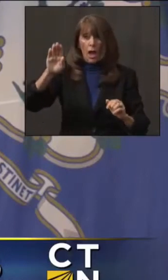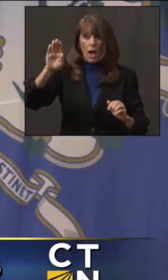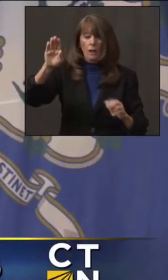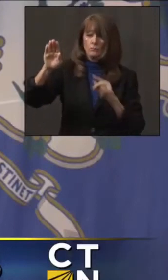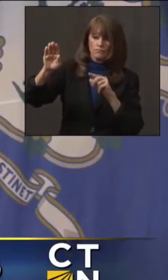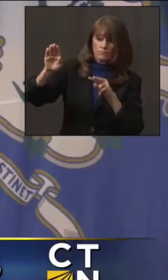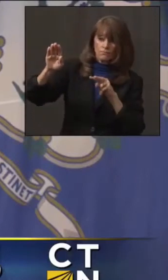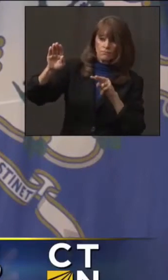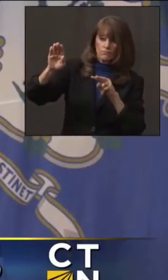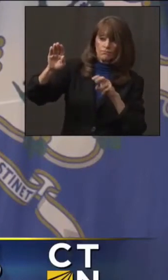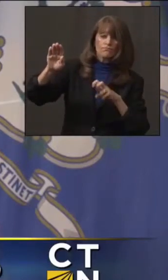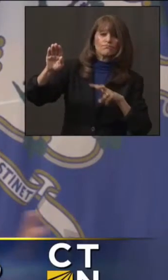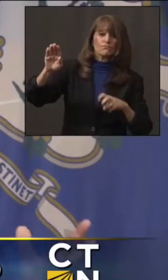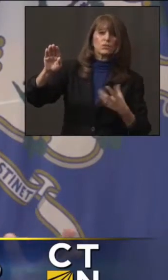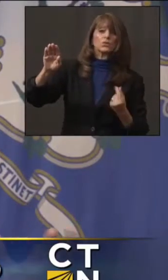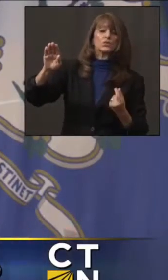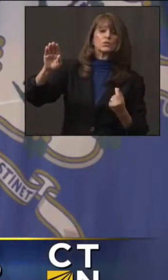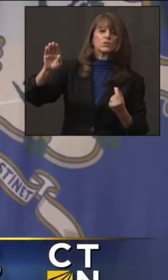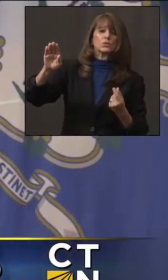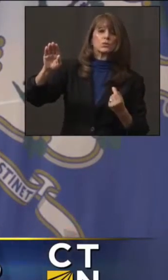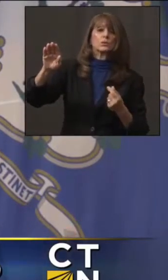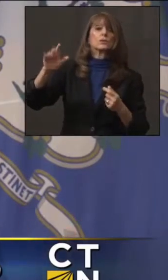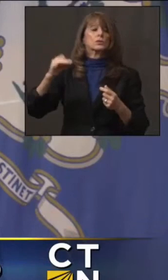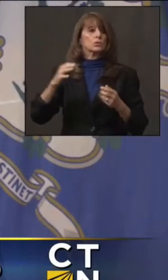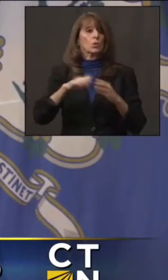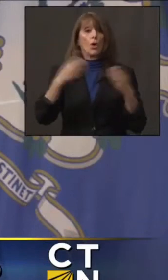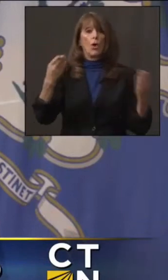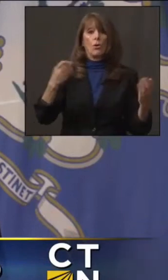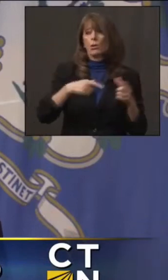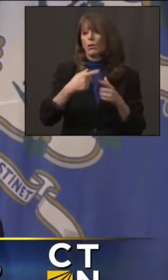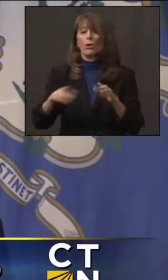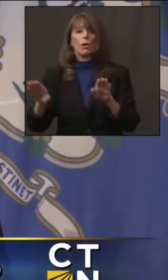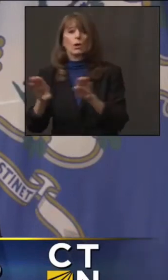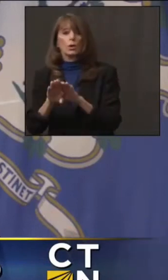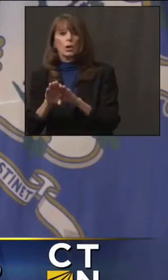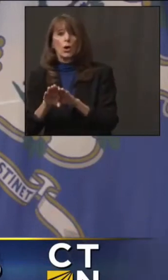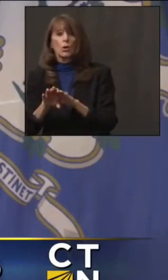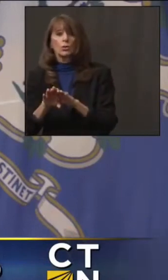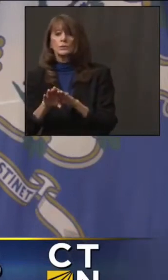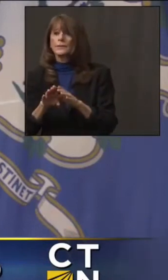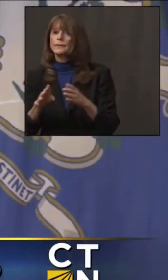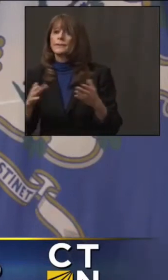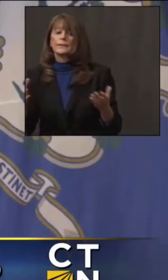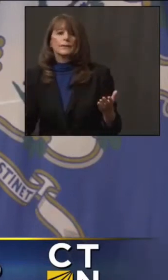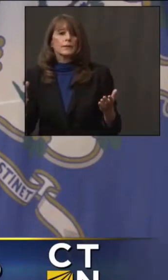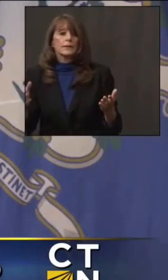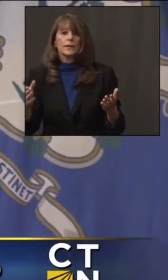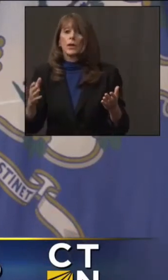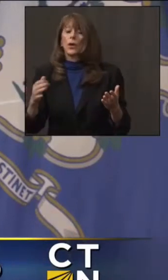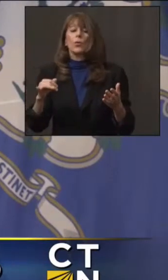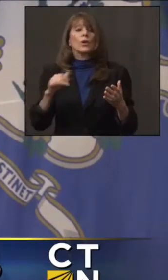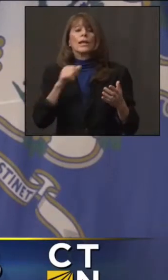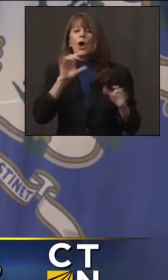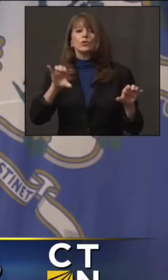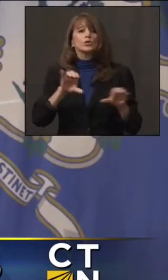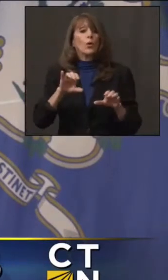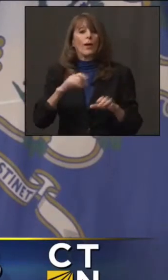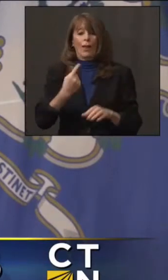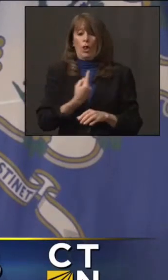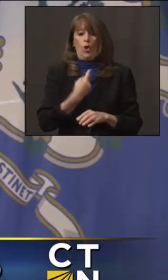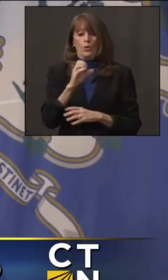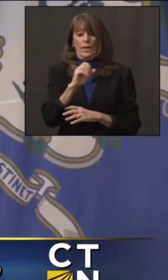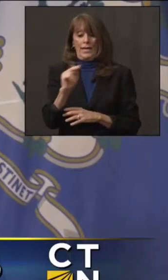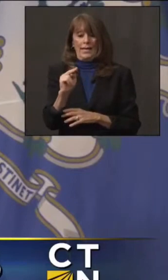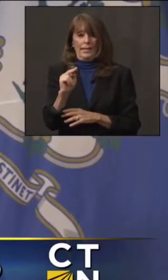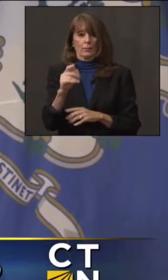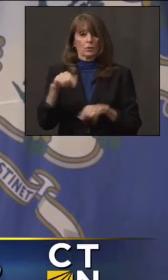that are open and closed, doing things on a regional basis, Emily, are just so much more effective than doing them by ourselves. But at this point, no